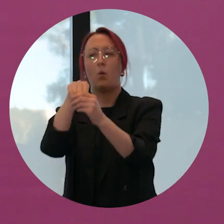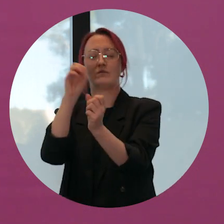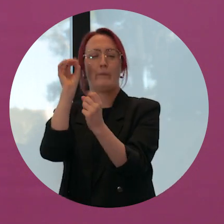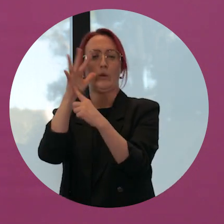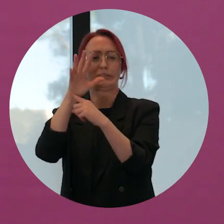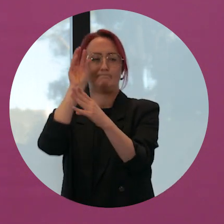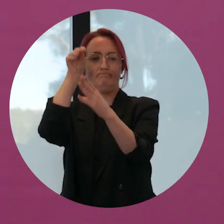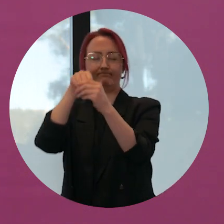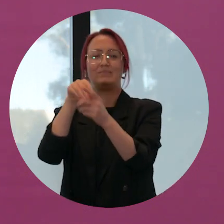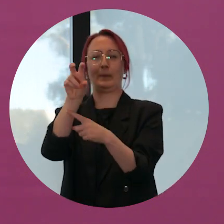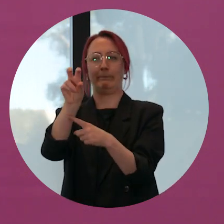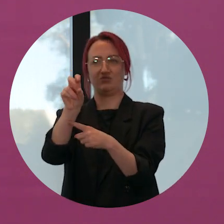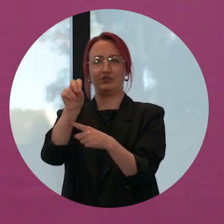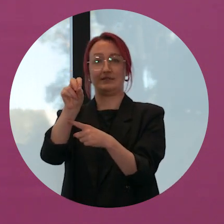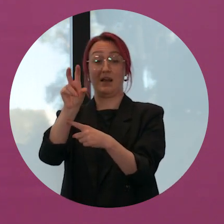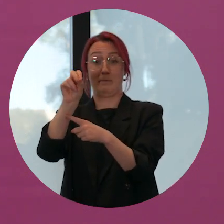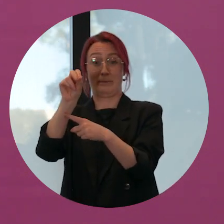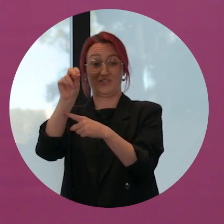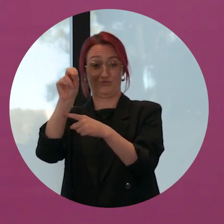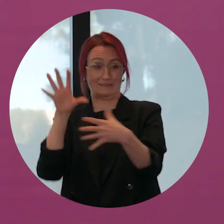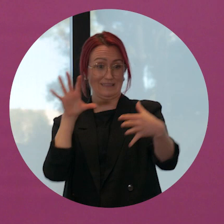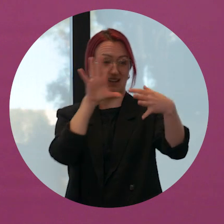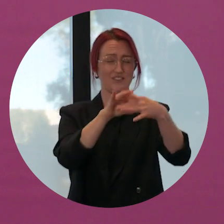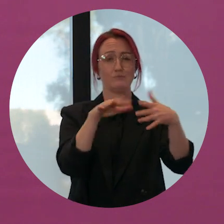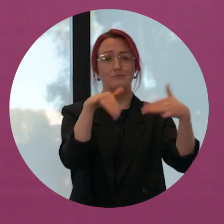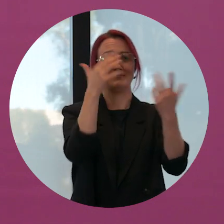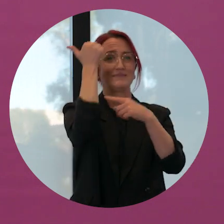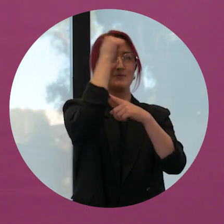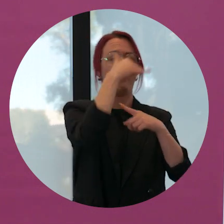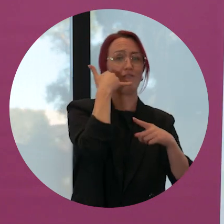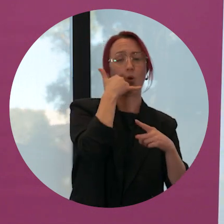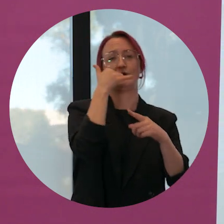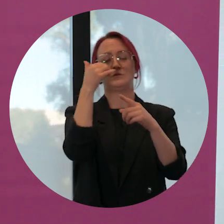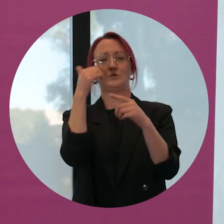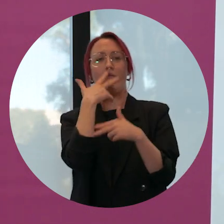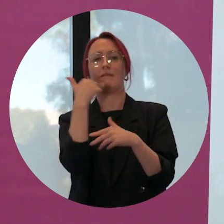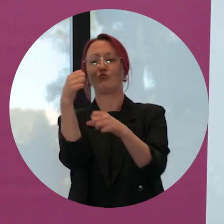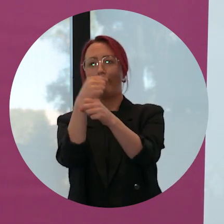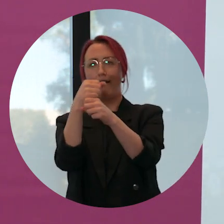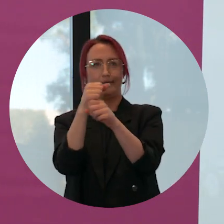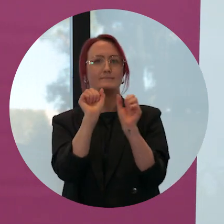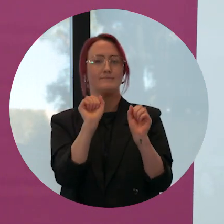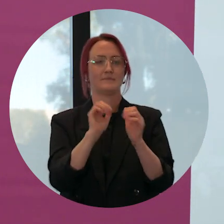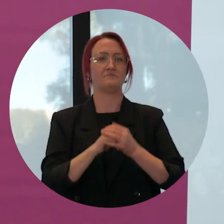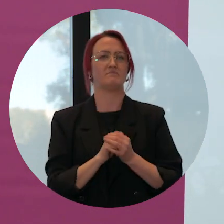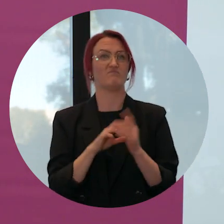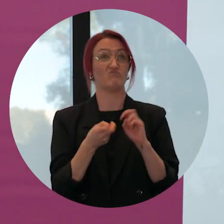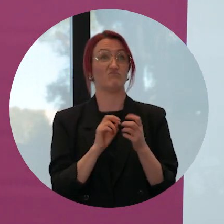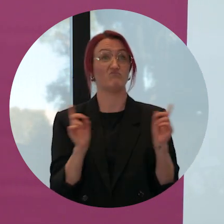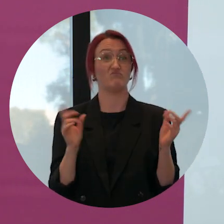the lithium-ion batteries that power everything from smartphone to electric vehicles. So, what is the problem with